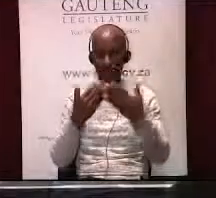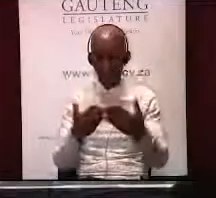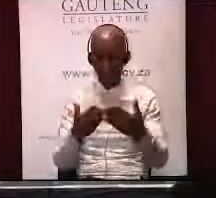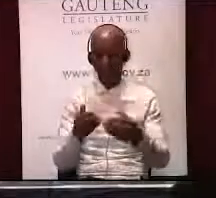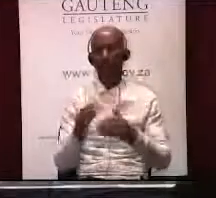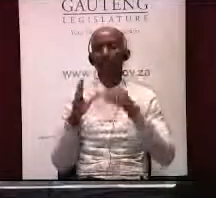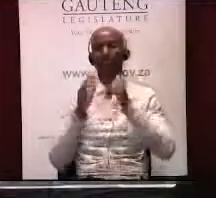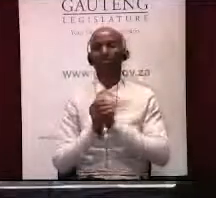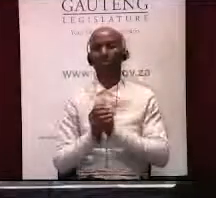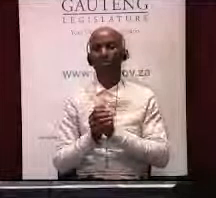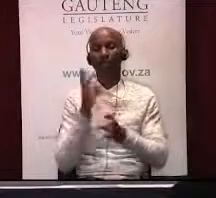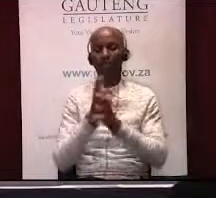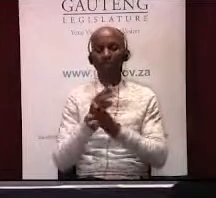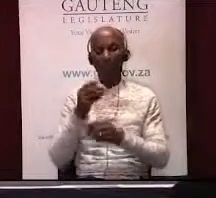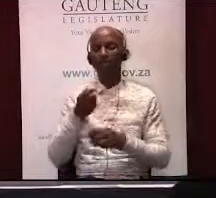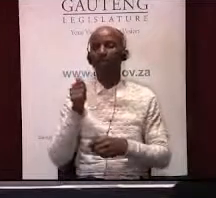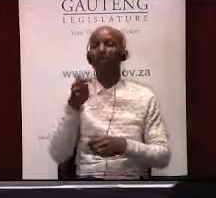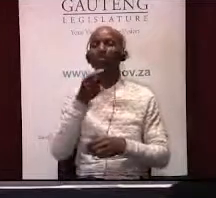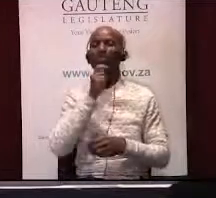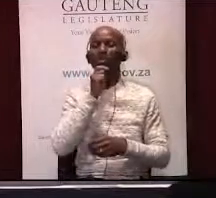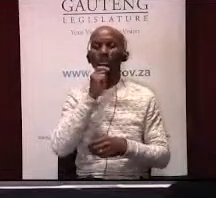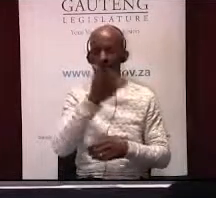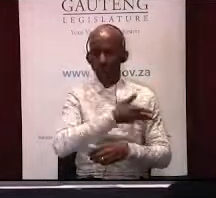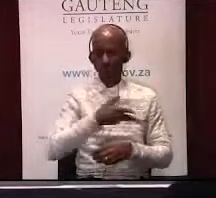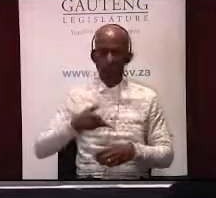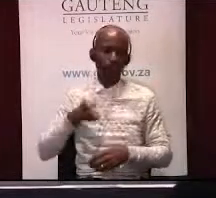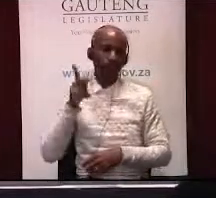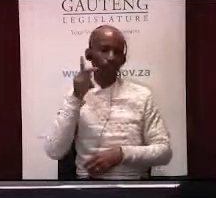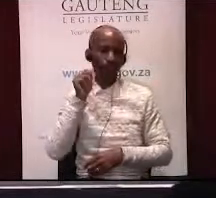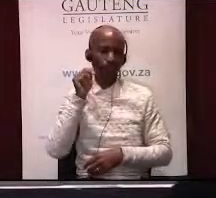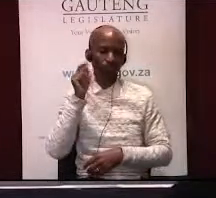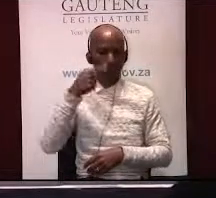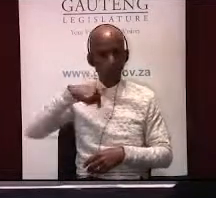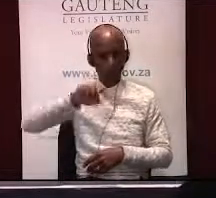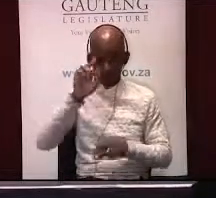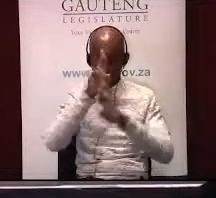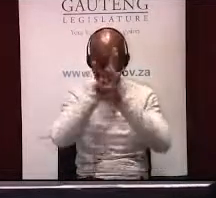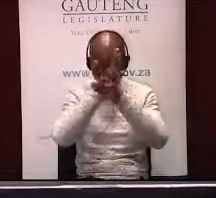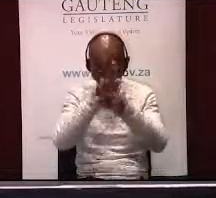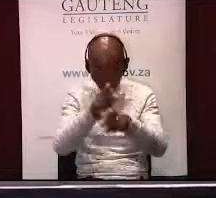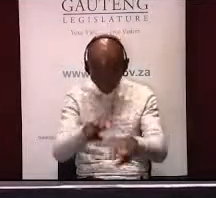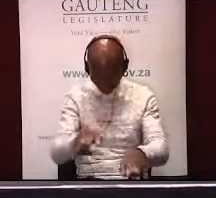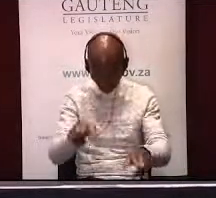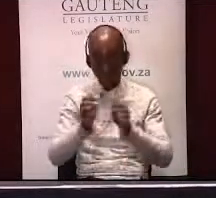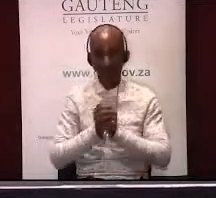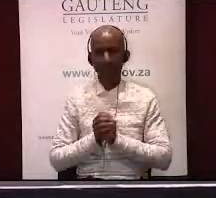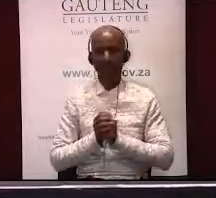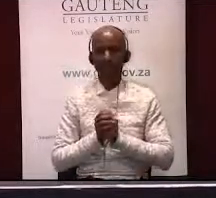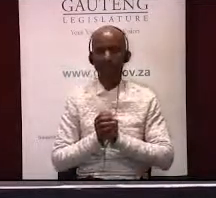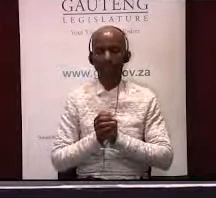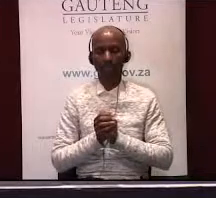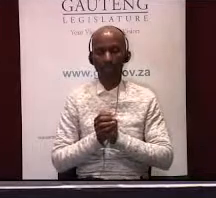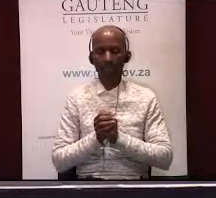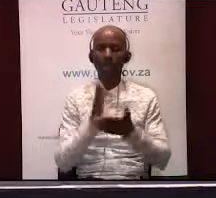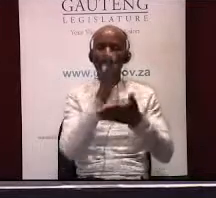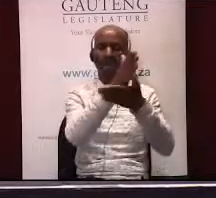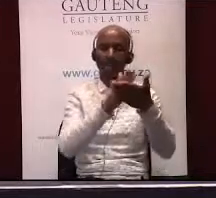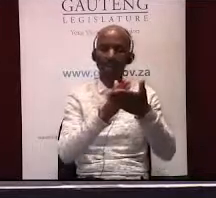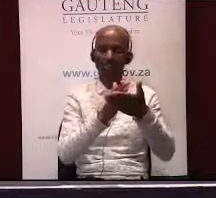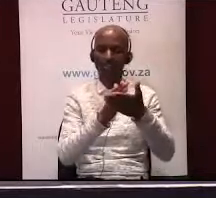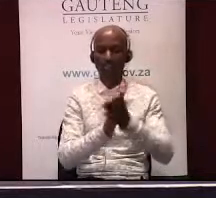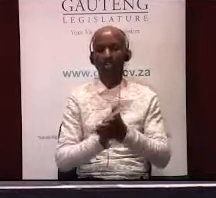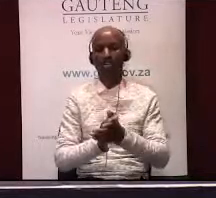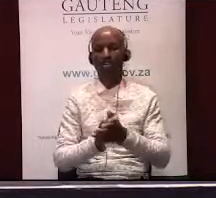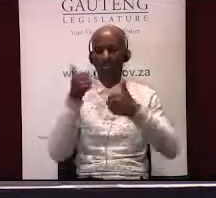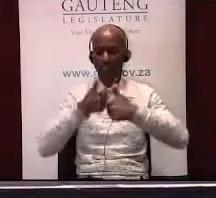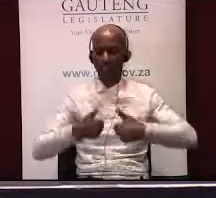ma'am. Good morning, ladies and gentlemen, all protocol observed. On behalf of the